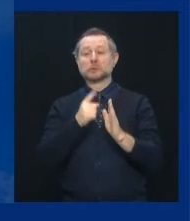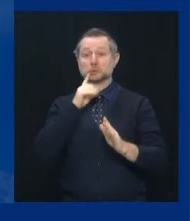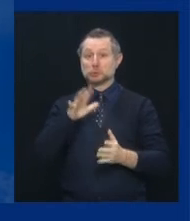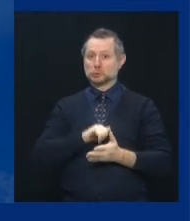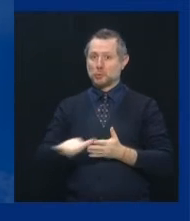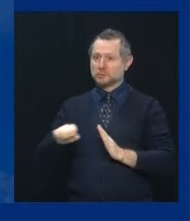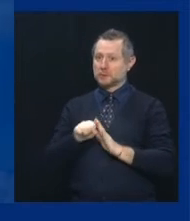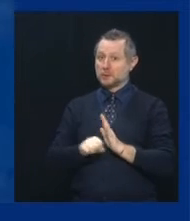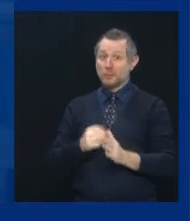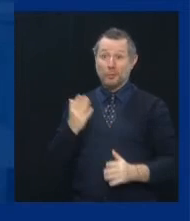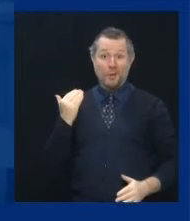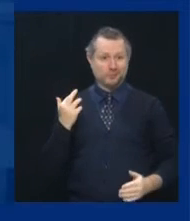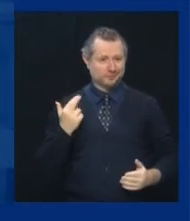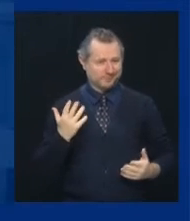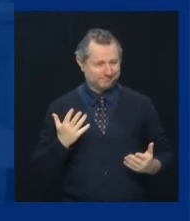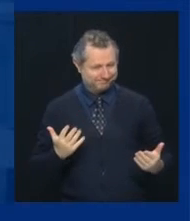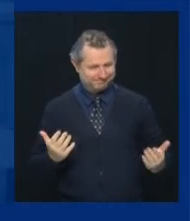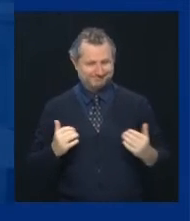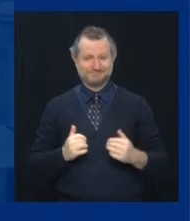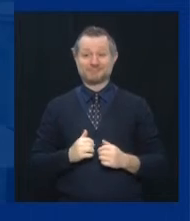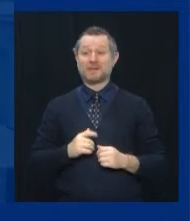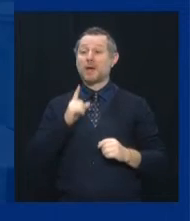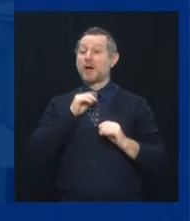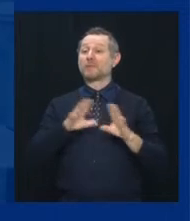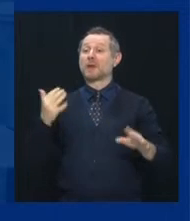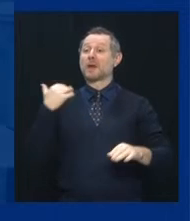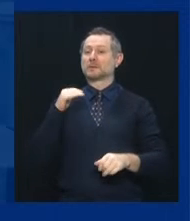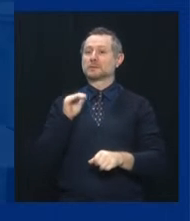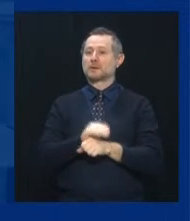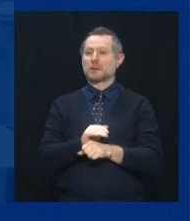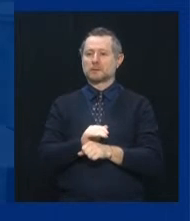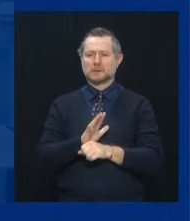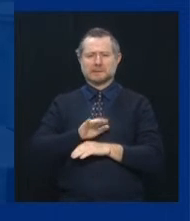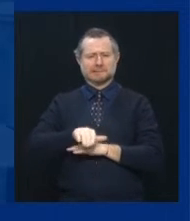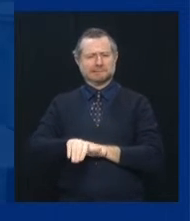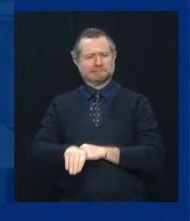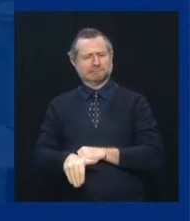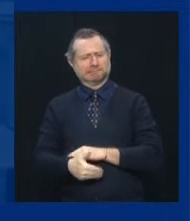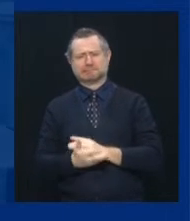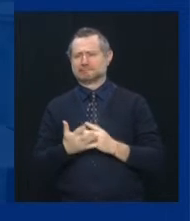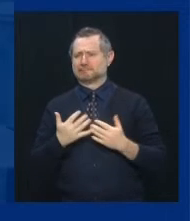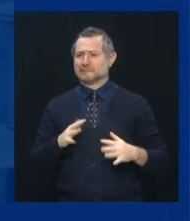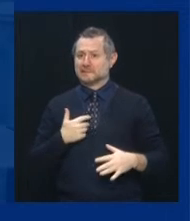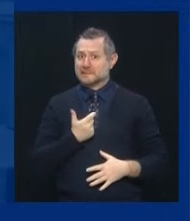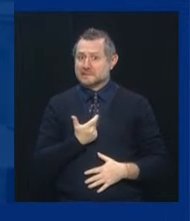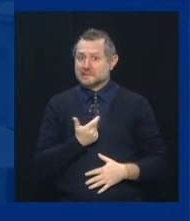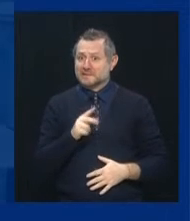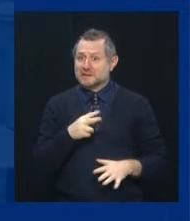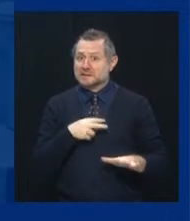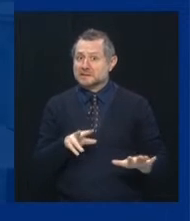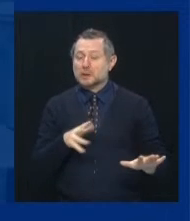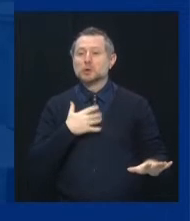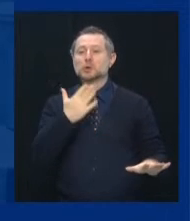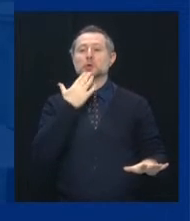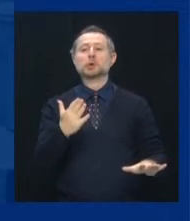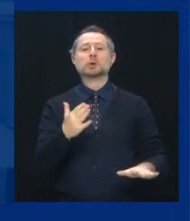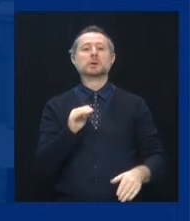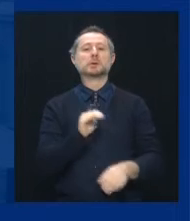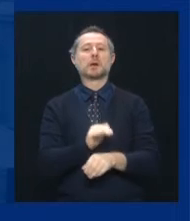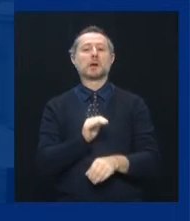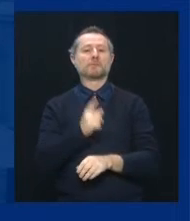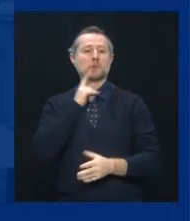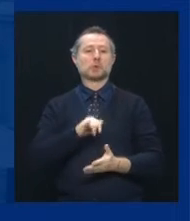today. It was a late night last night, but it was a good night for the state of New York, which I'll mention in a moment. Numbers